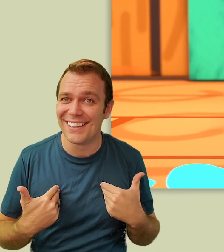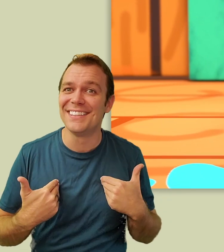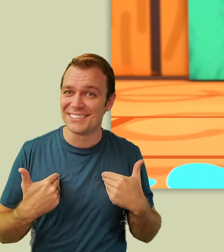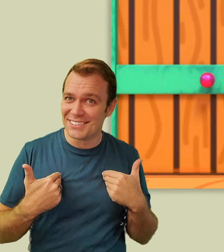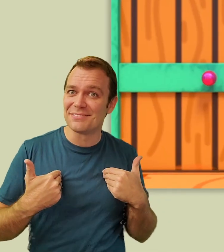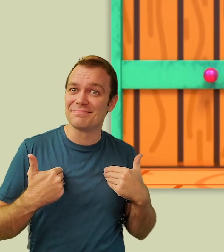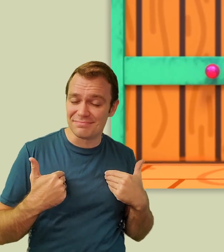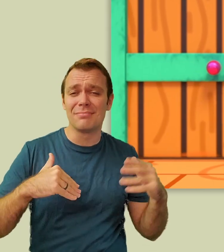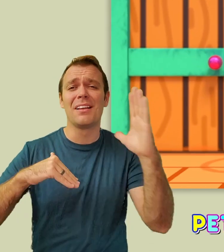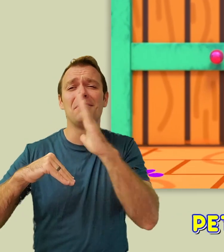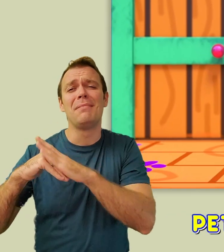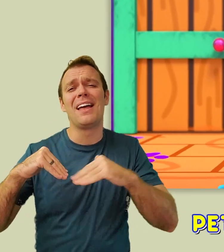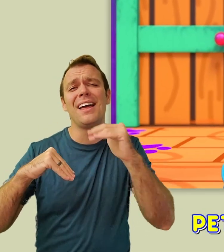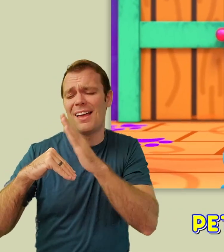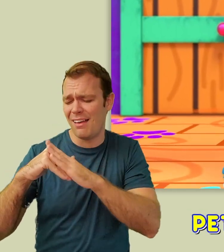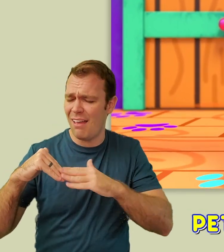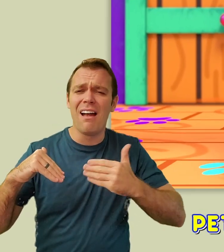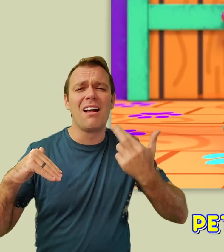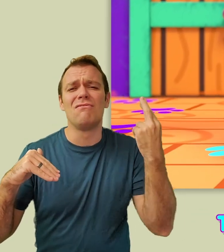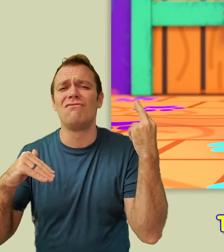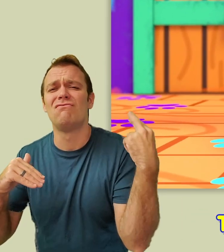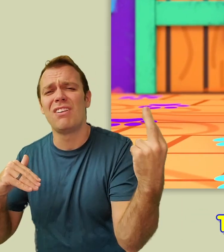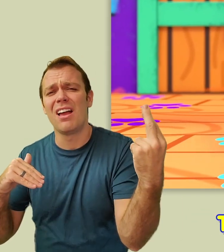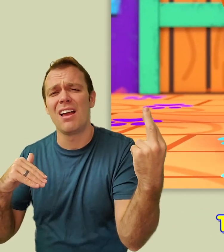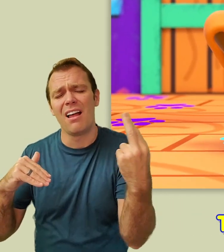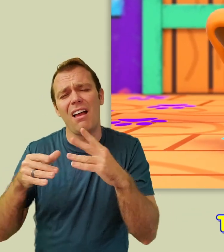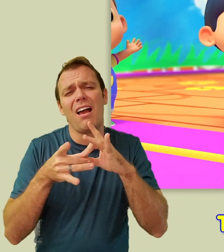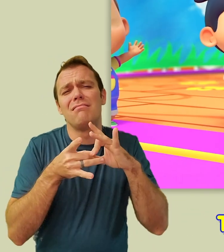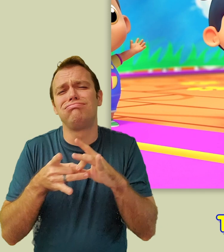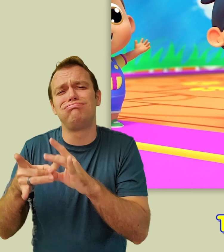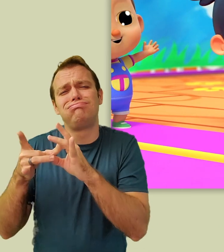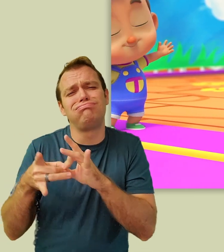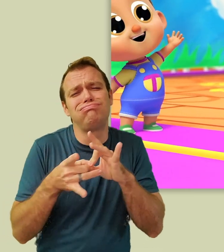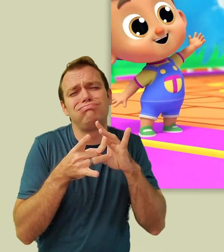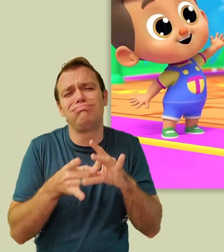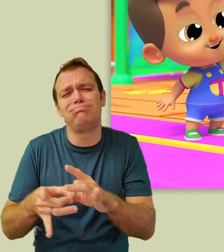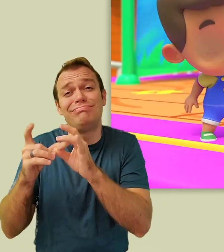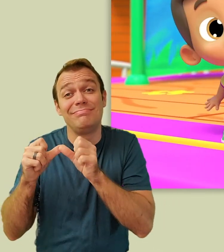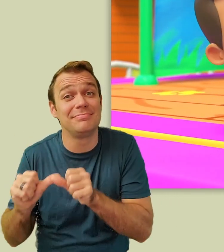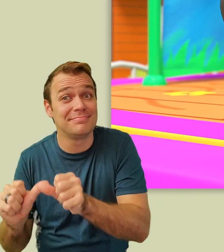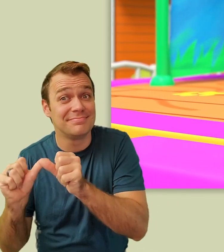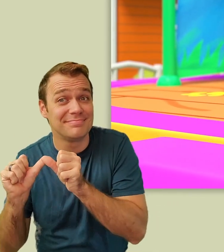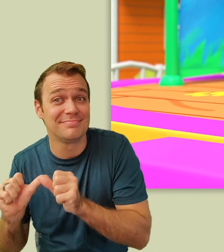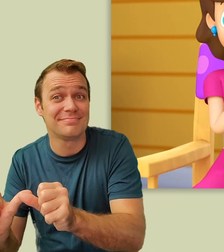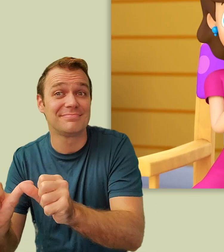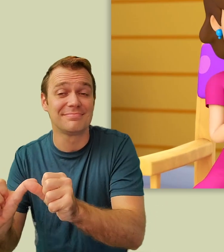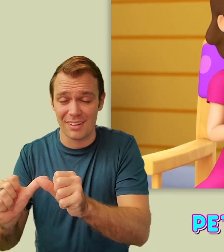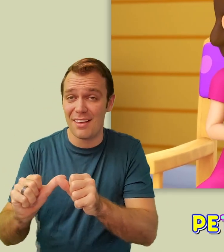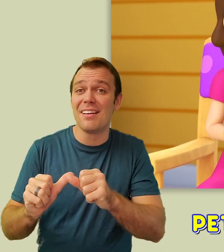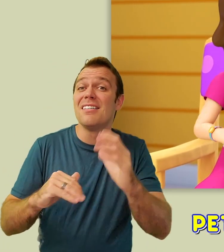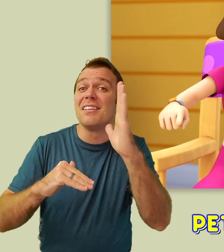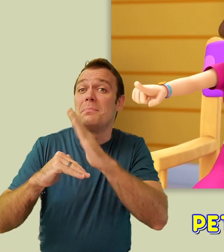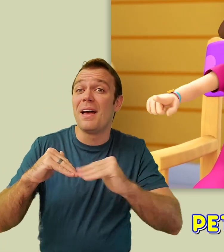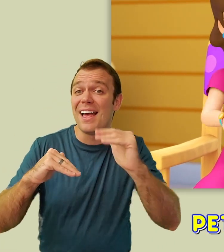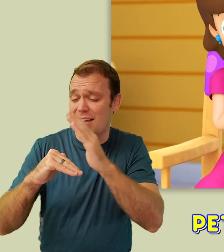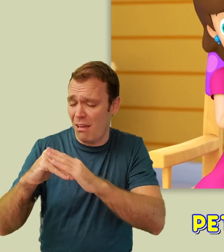do. Pets are our best friends, they love us through and through.